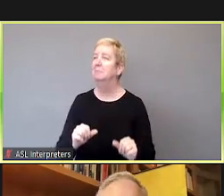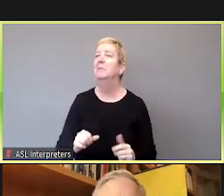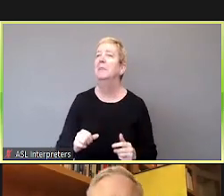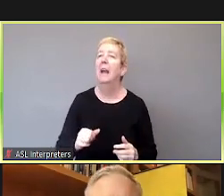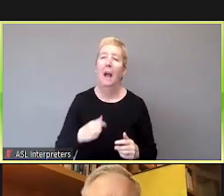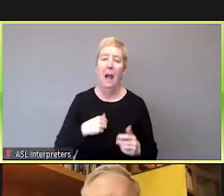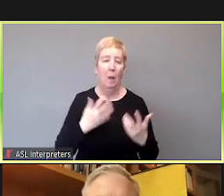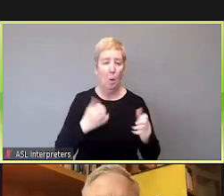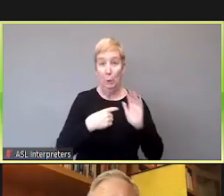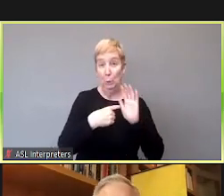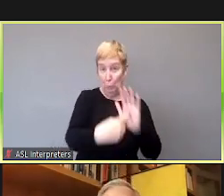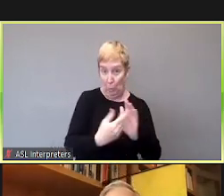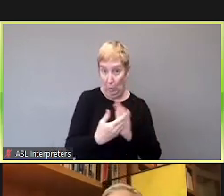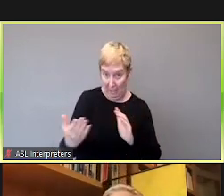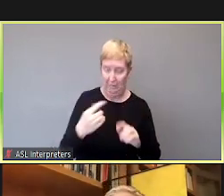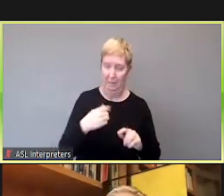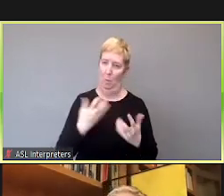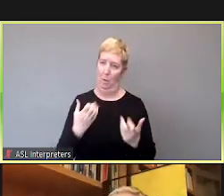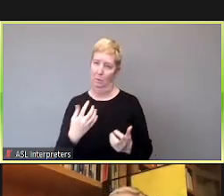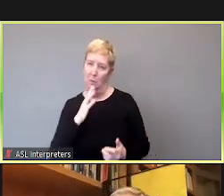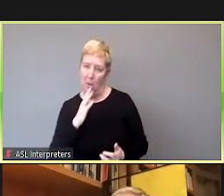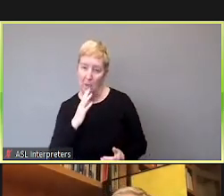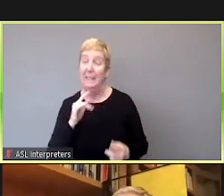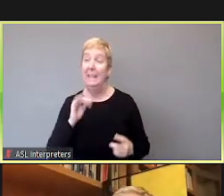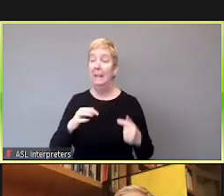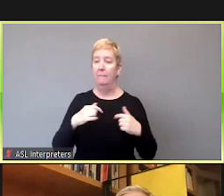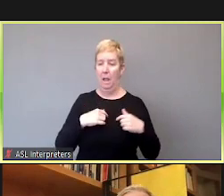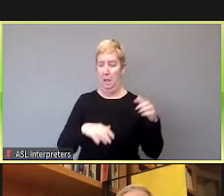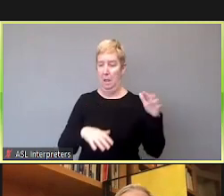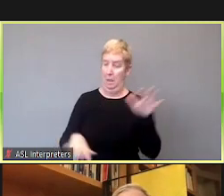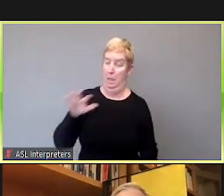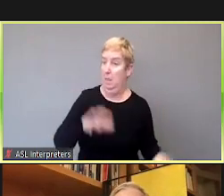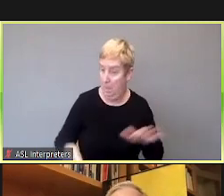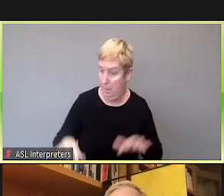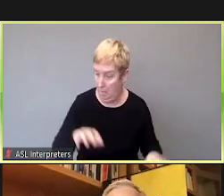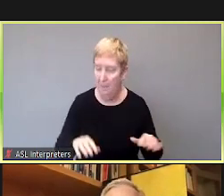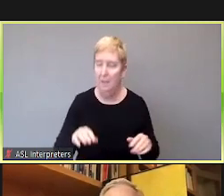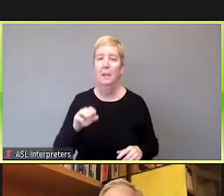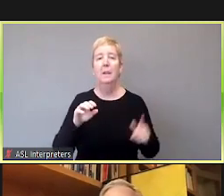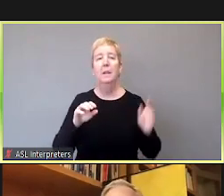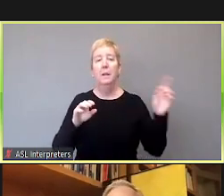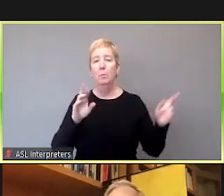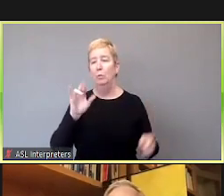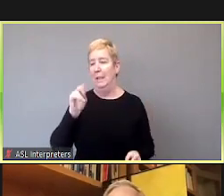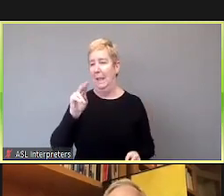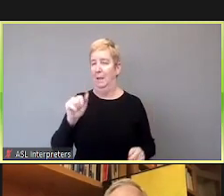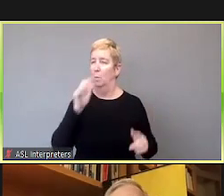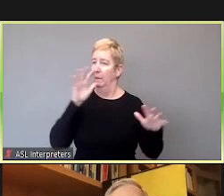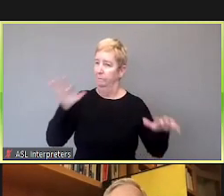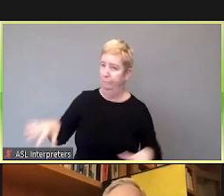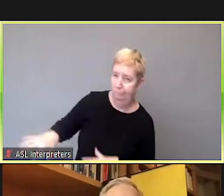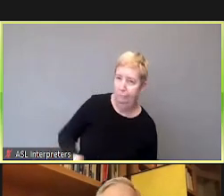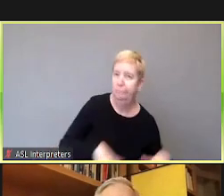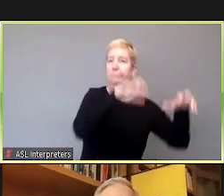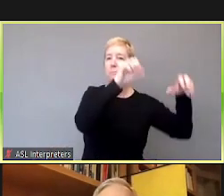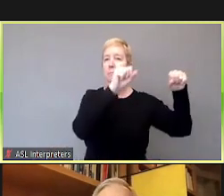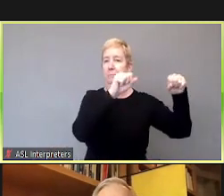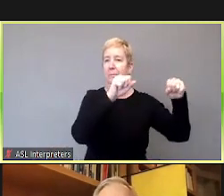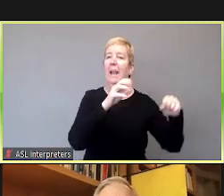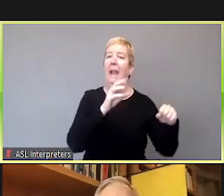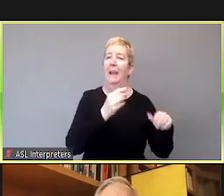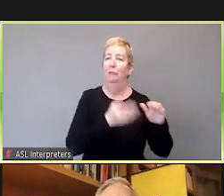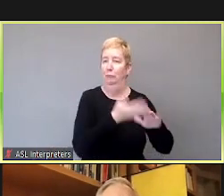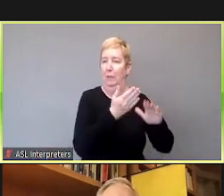that if I stumble, Brianna has the slides as well, and she'll be ready to jump right in. So our first slide is